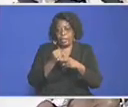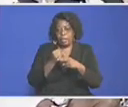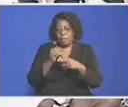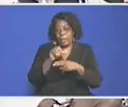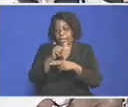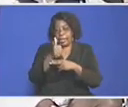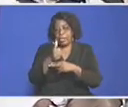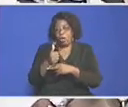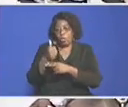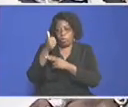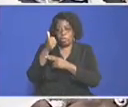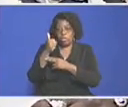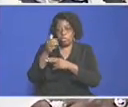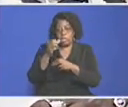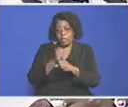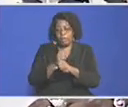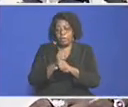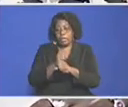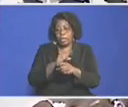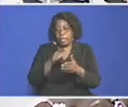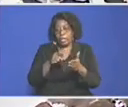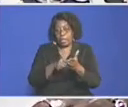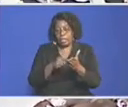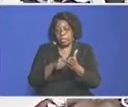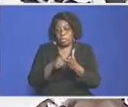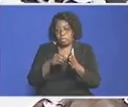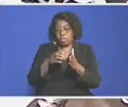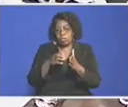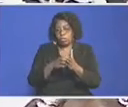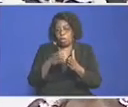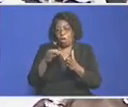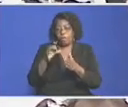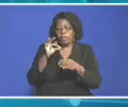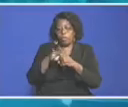any official overseeing the conduct of the voting process.